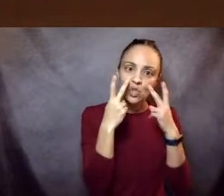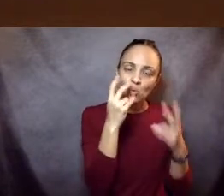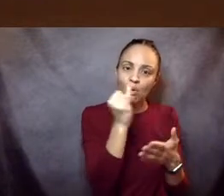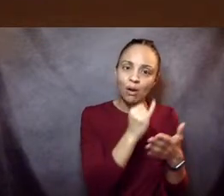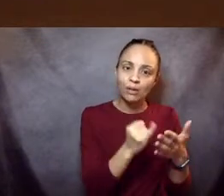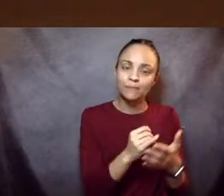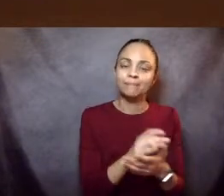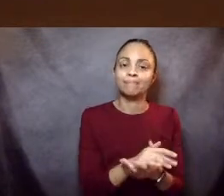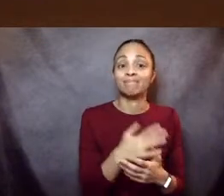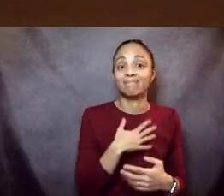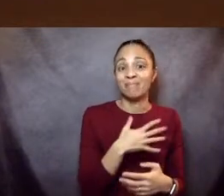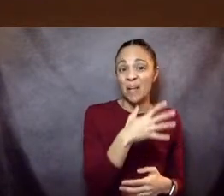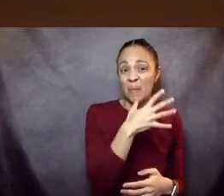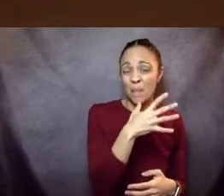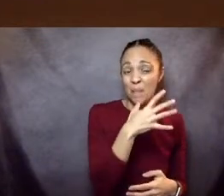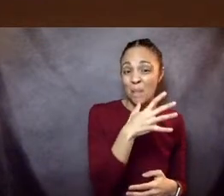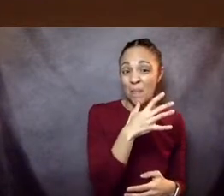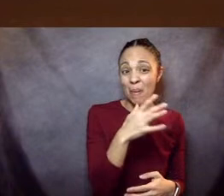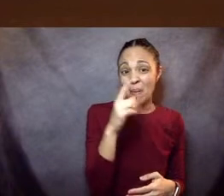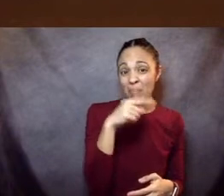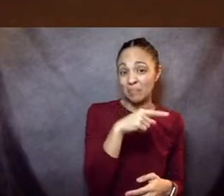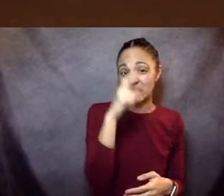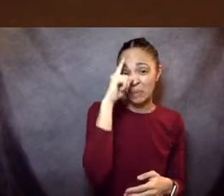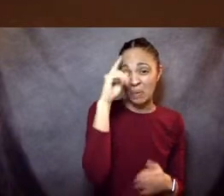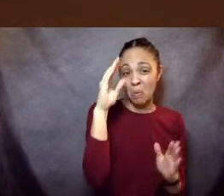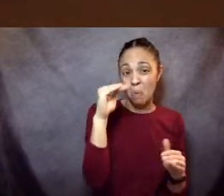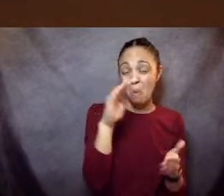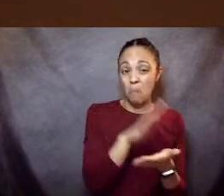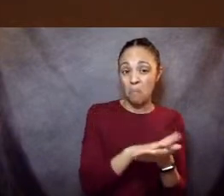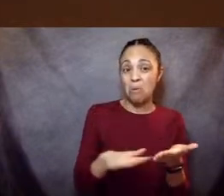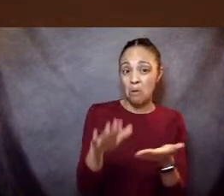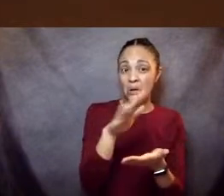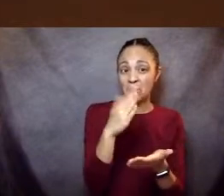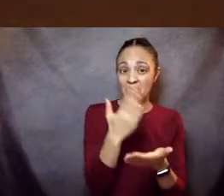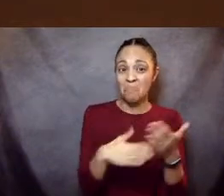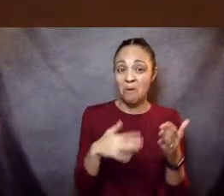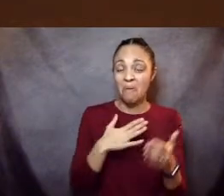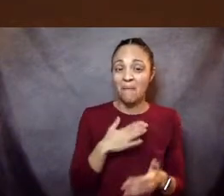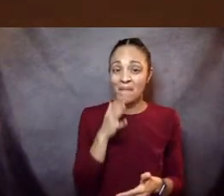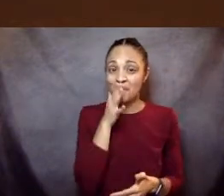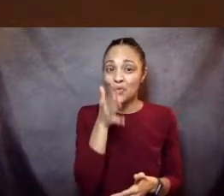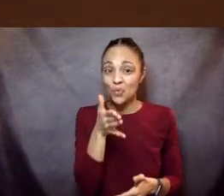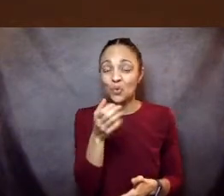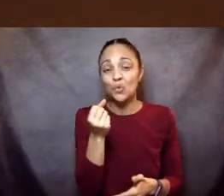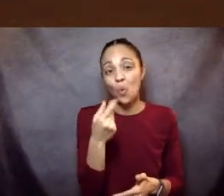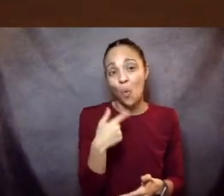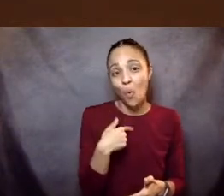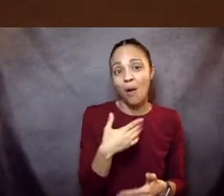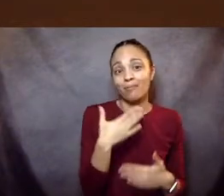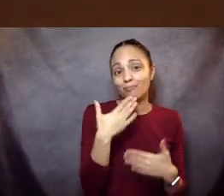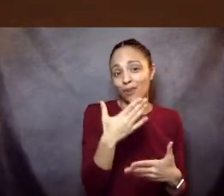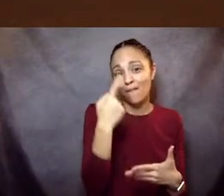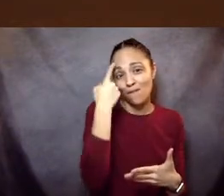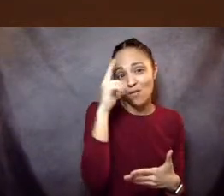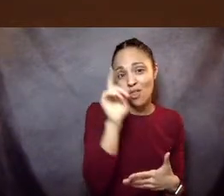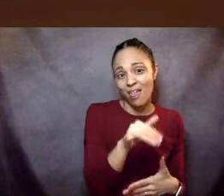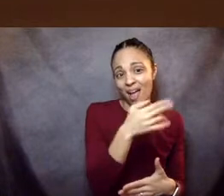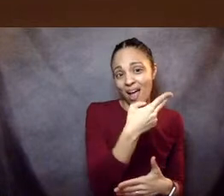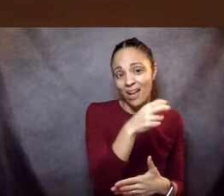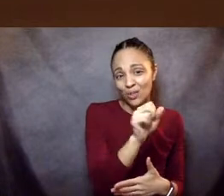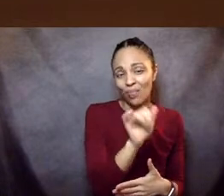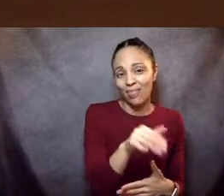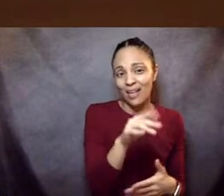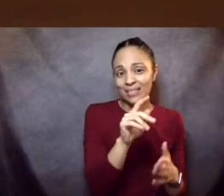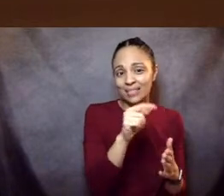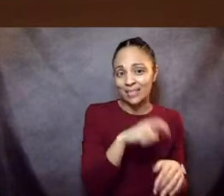college had better be in my future. I'm grateful for Long Island University and City